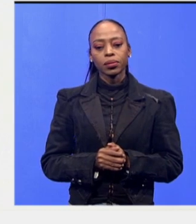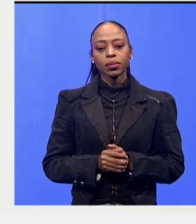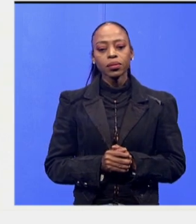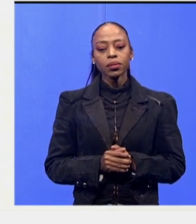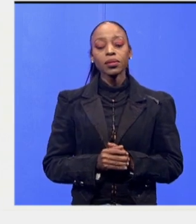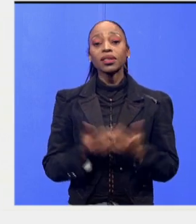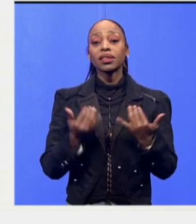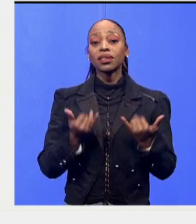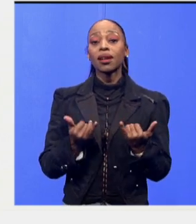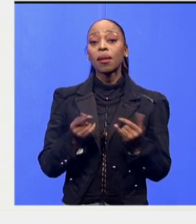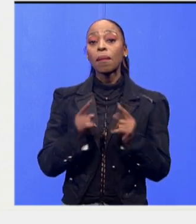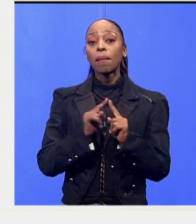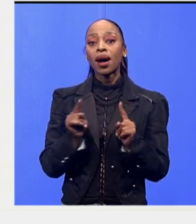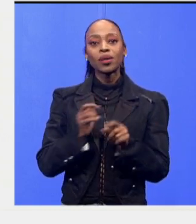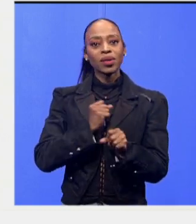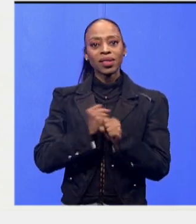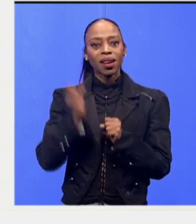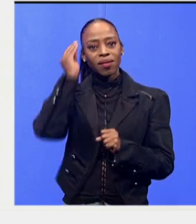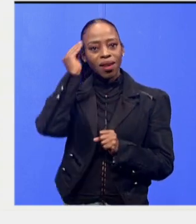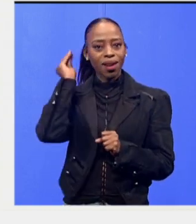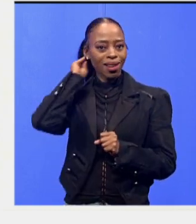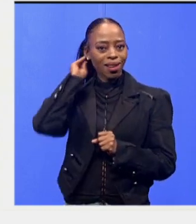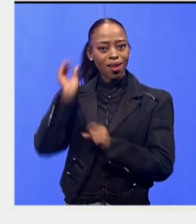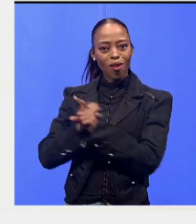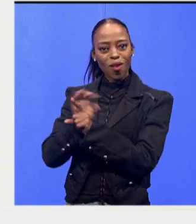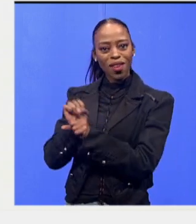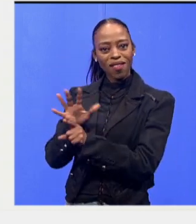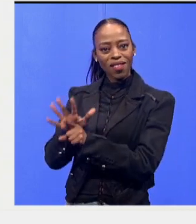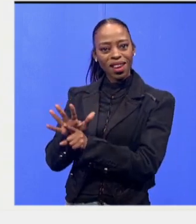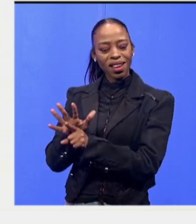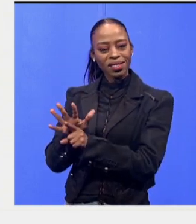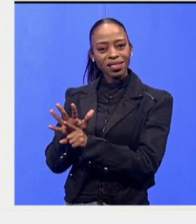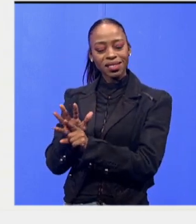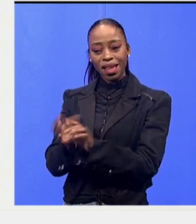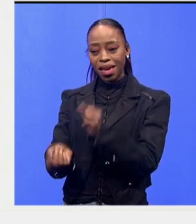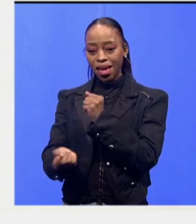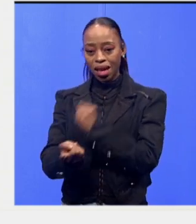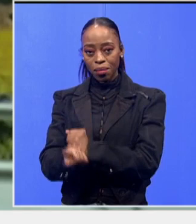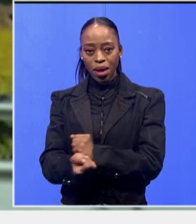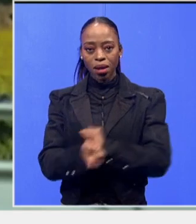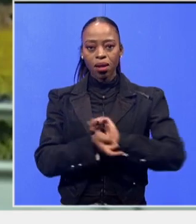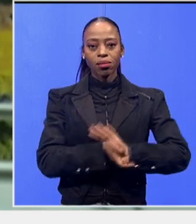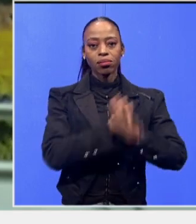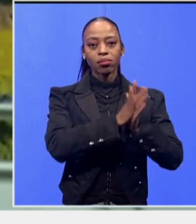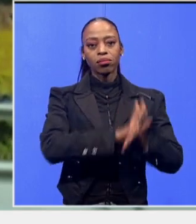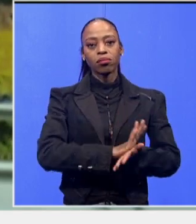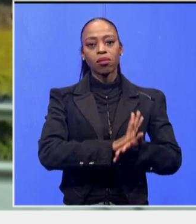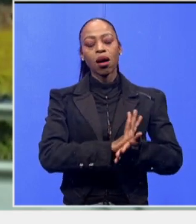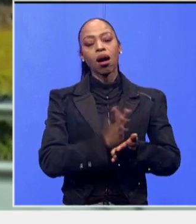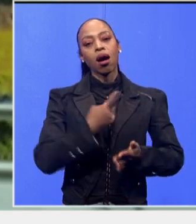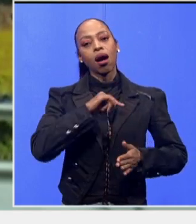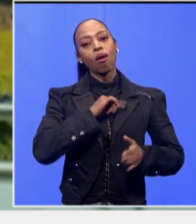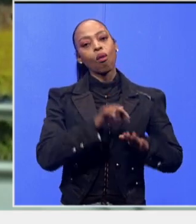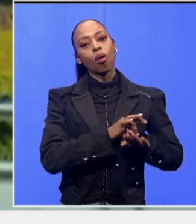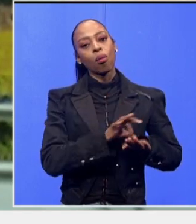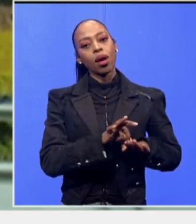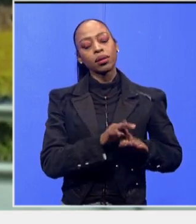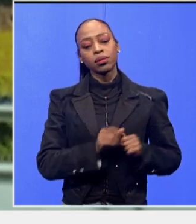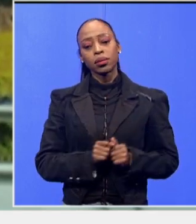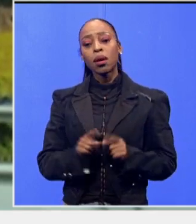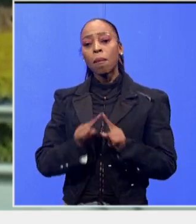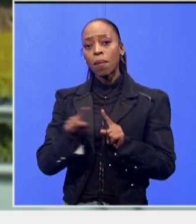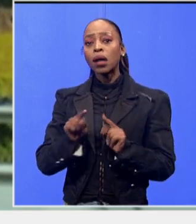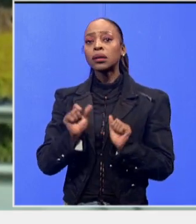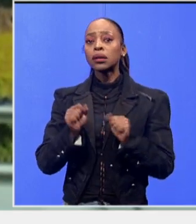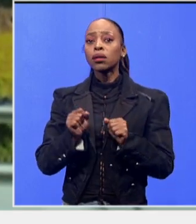What we didn't factor was a pandemic that will come and disrupt a strategic plan. But all is not lost. Naidoo says the